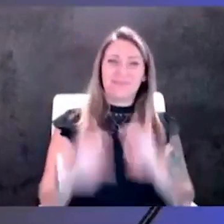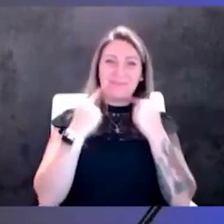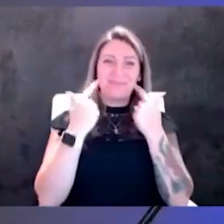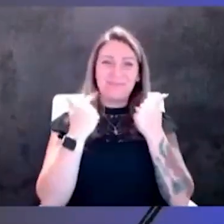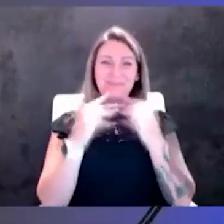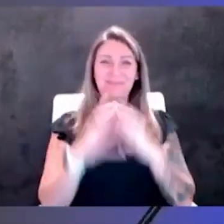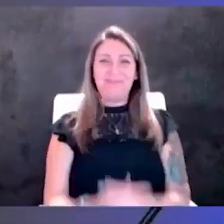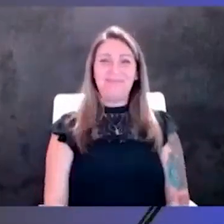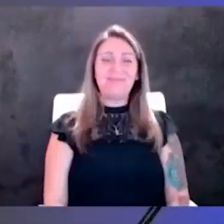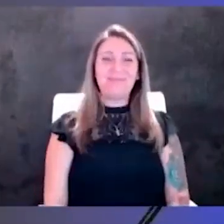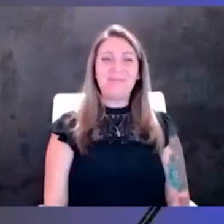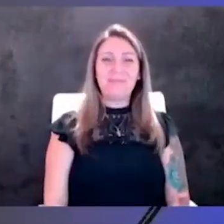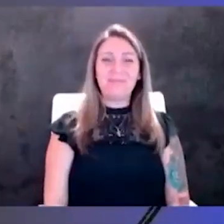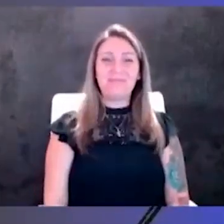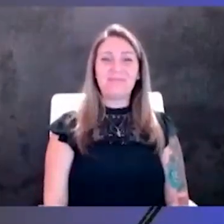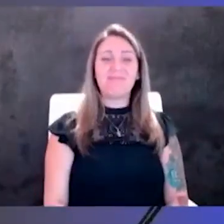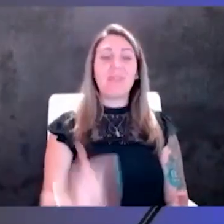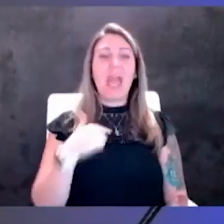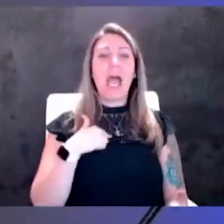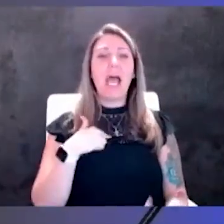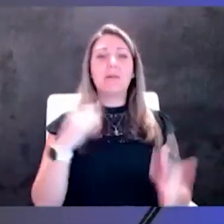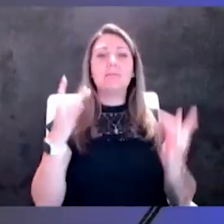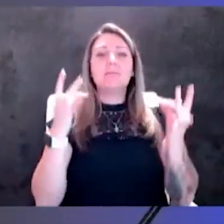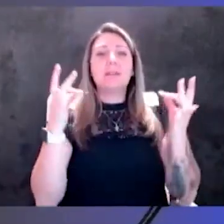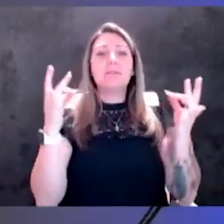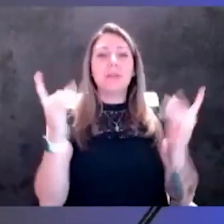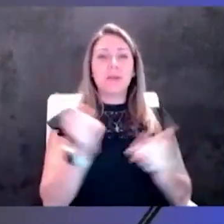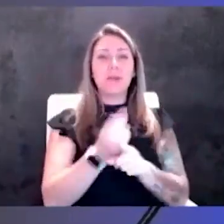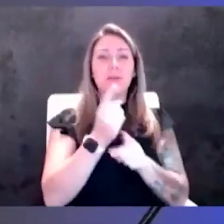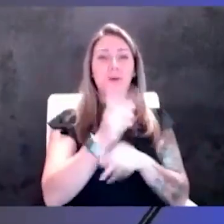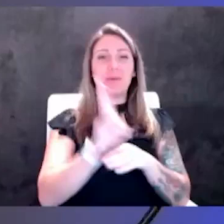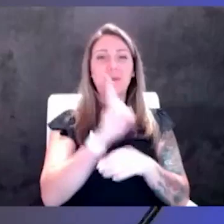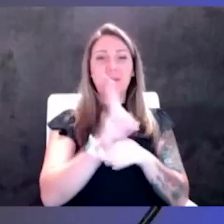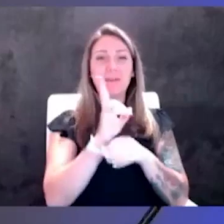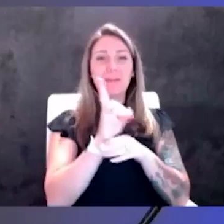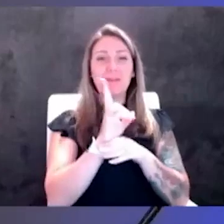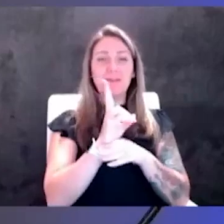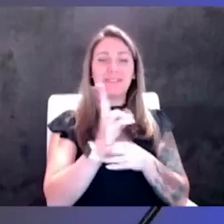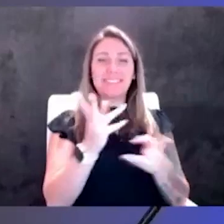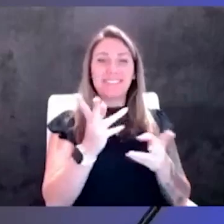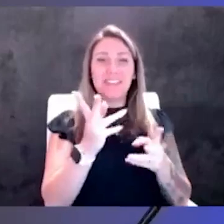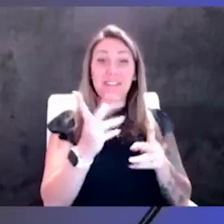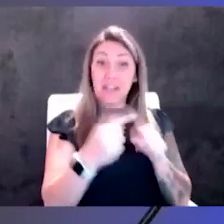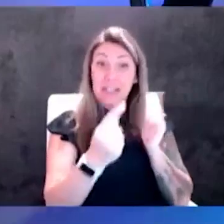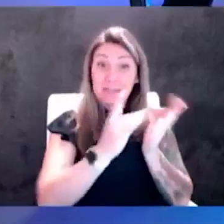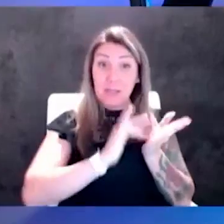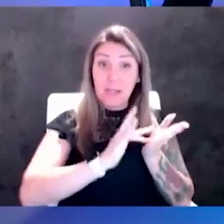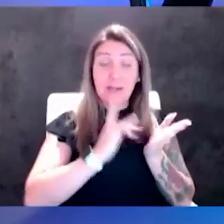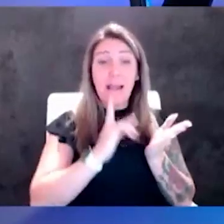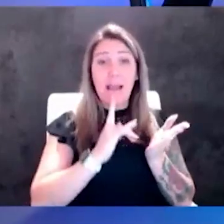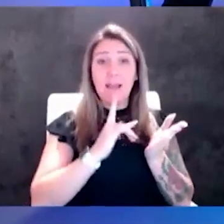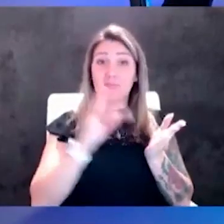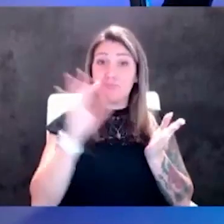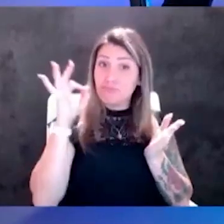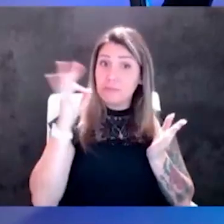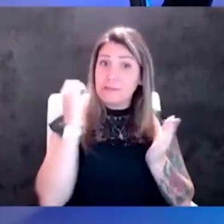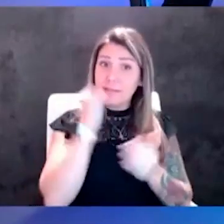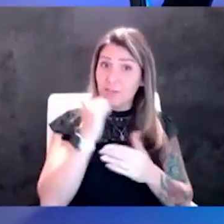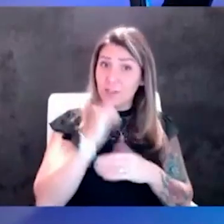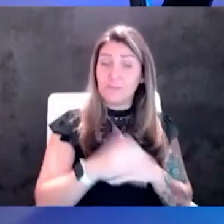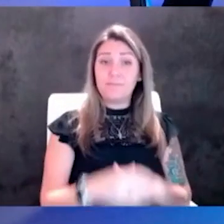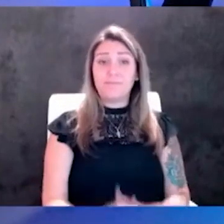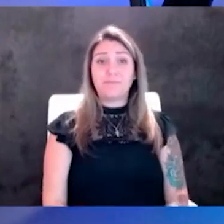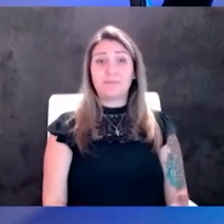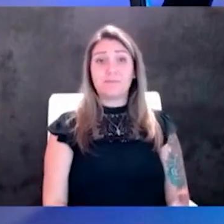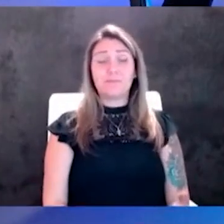I am meditating on appropriate use of antibiotics, which I do on a daily basis, by the way. We think